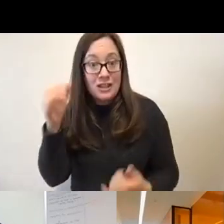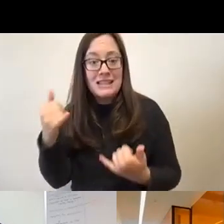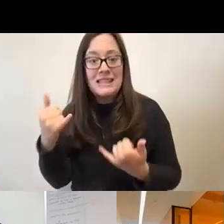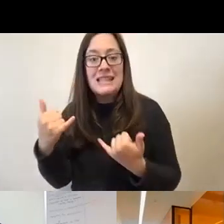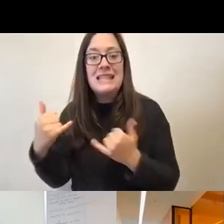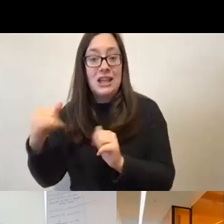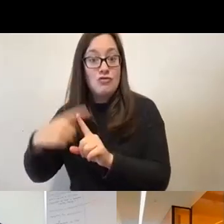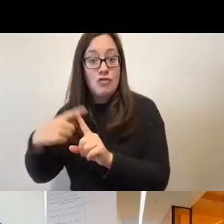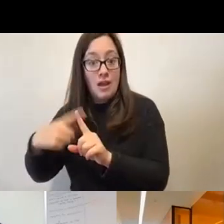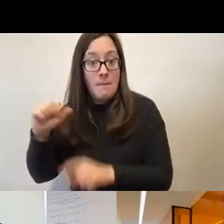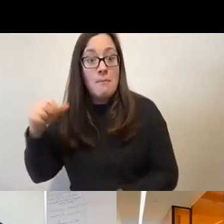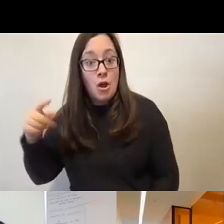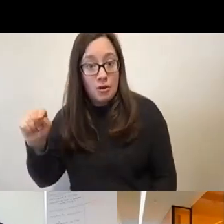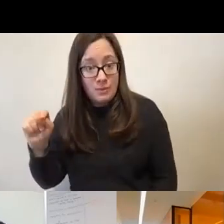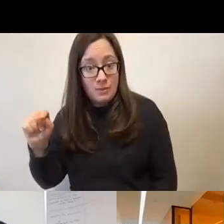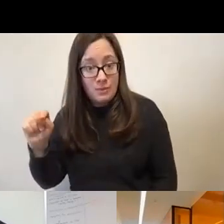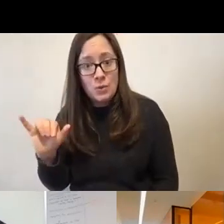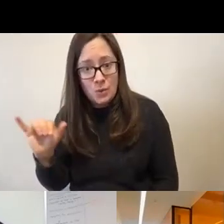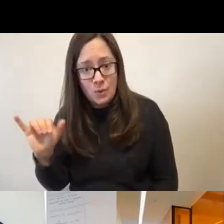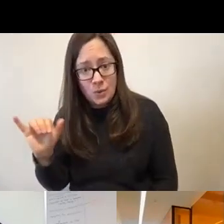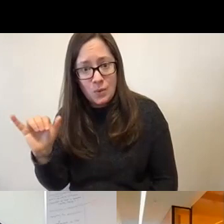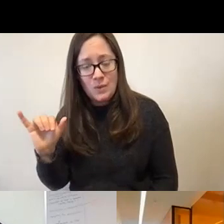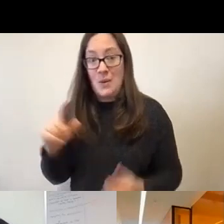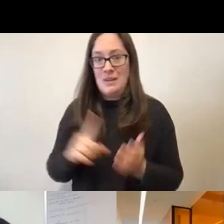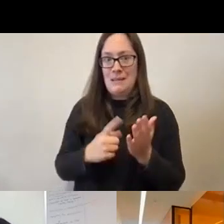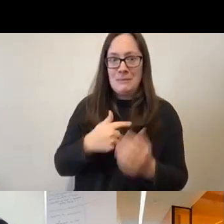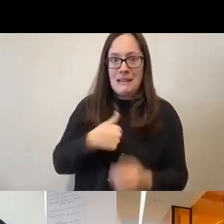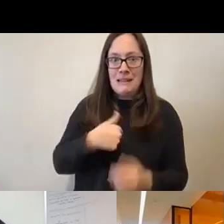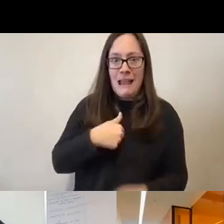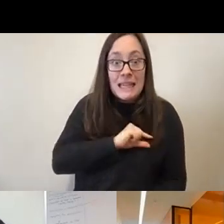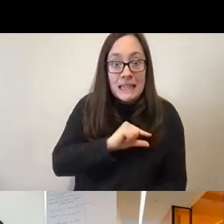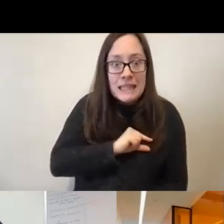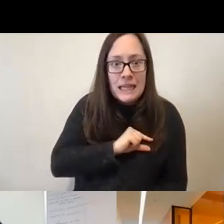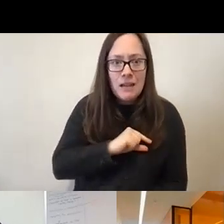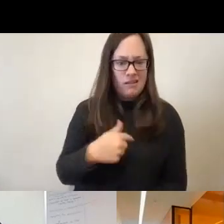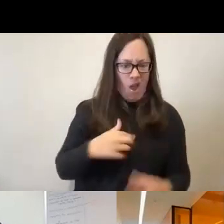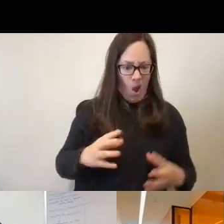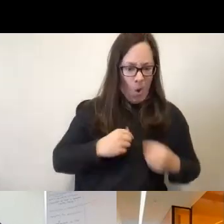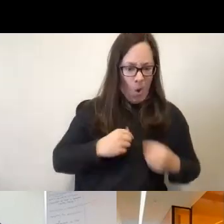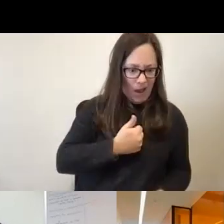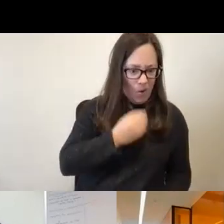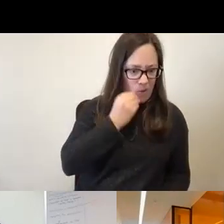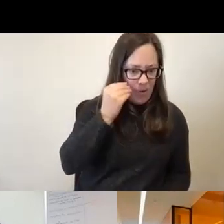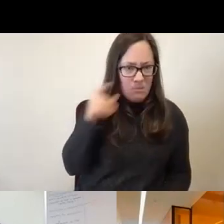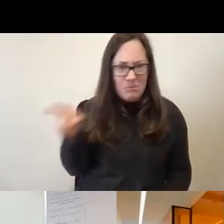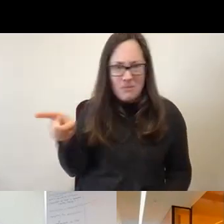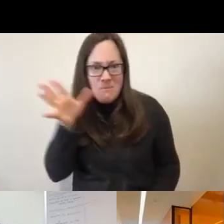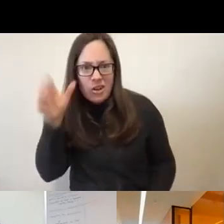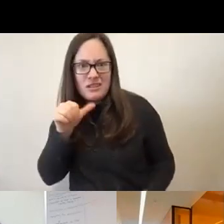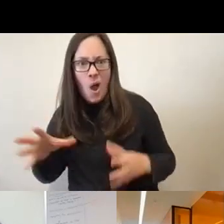like I always feel like some sort of guilt because I feel like my parents should own their own place and I am the one that owns my own